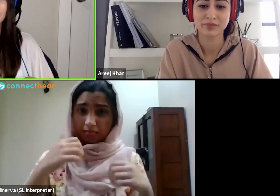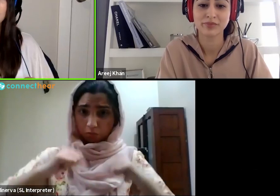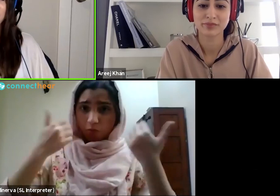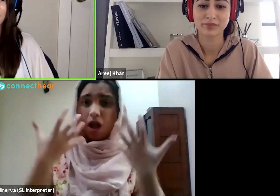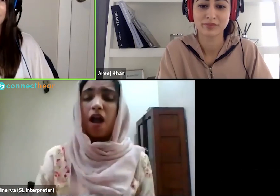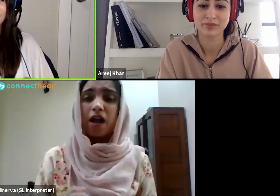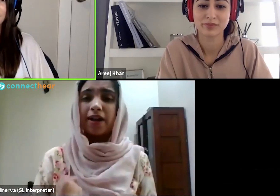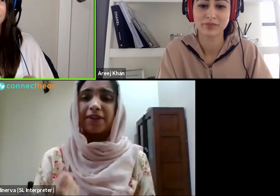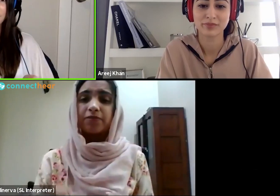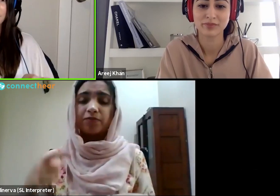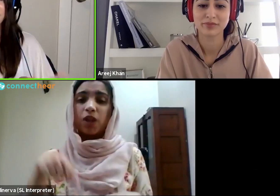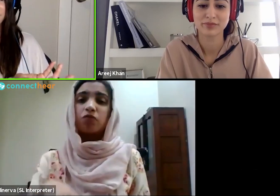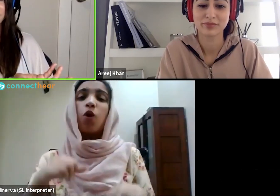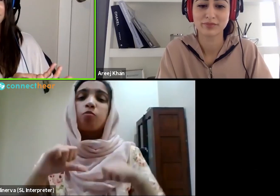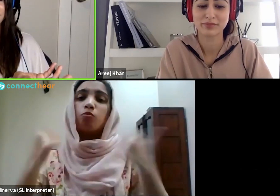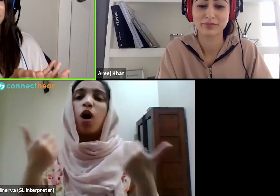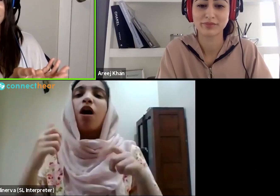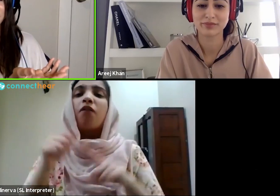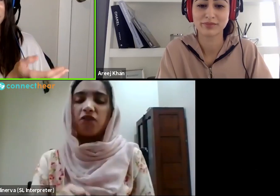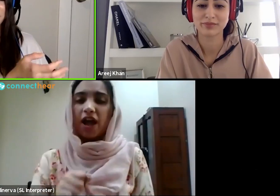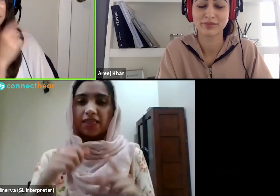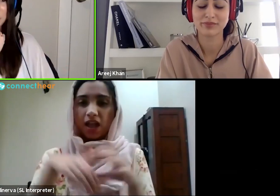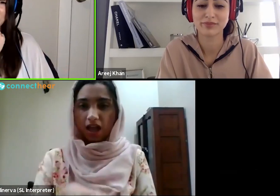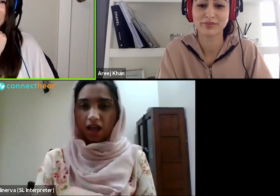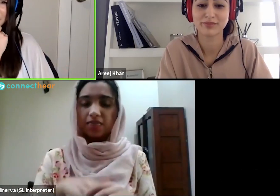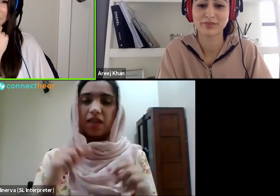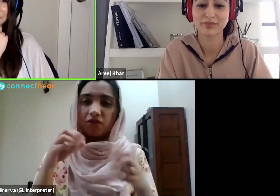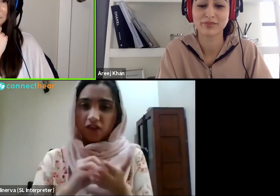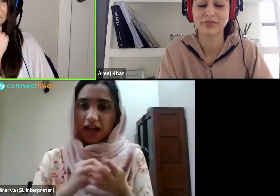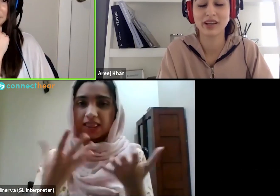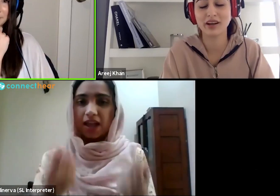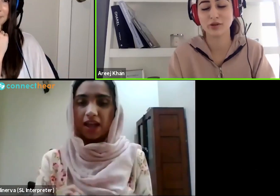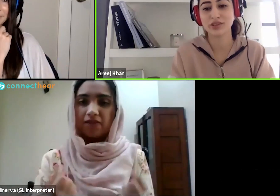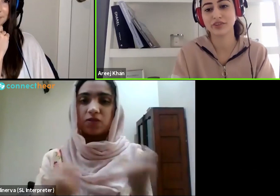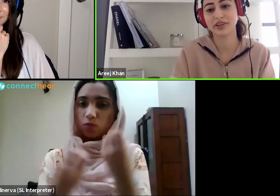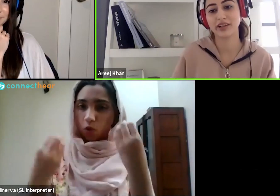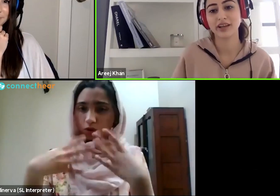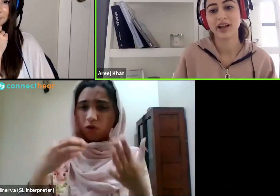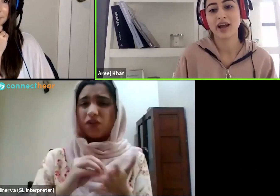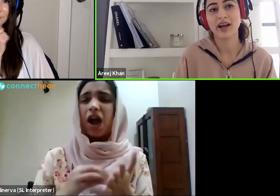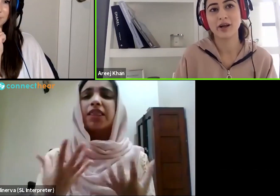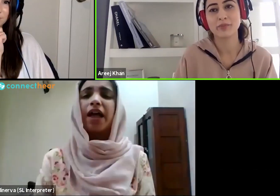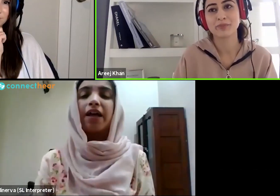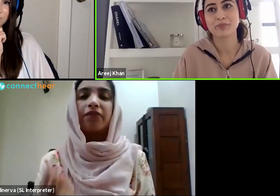but it's not a bad package because it's awesome in a way. You know what I mean? That makes sense. Yeah, no, definitely.